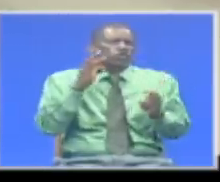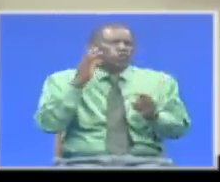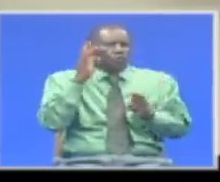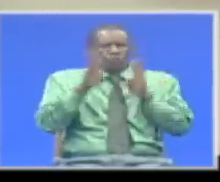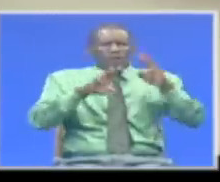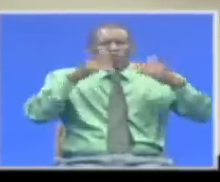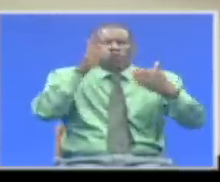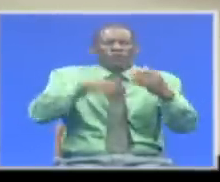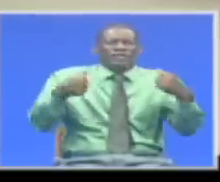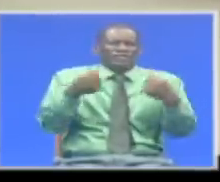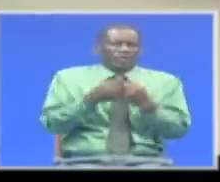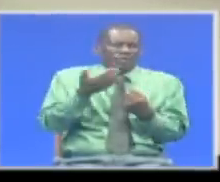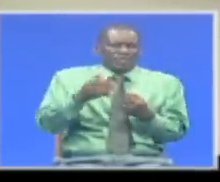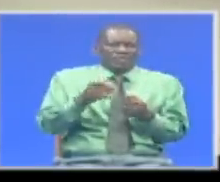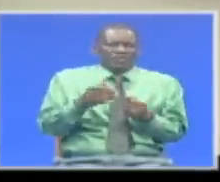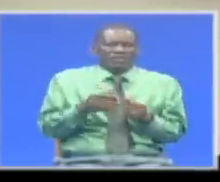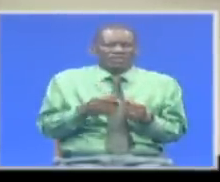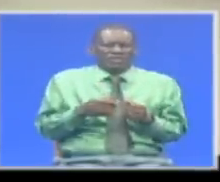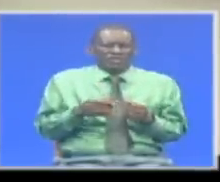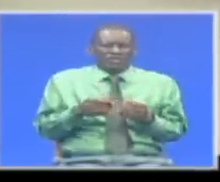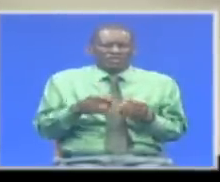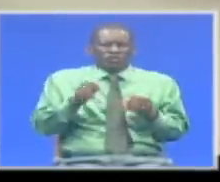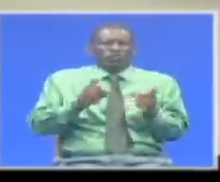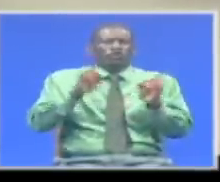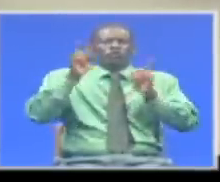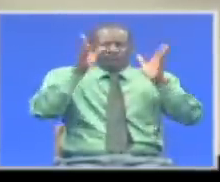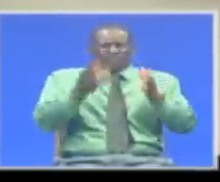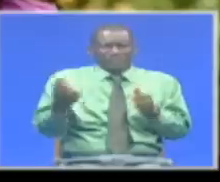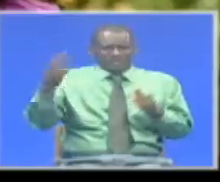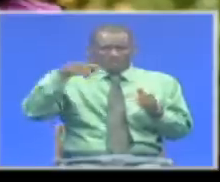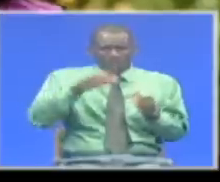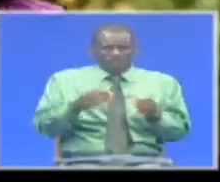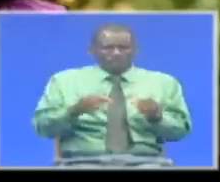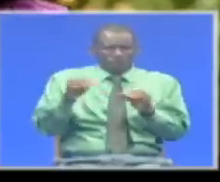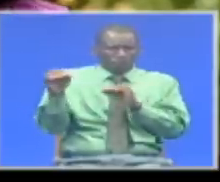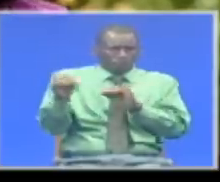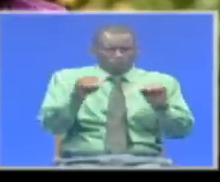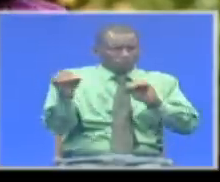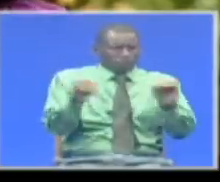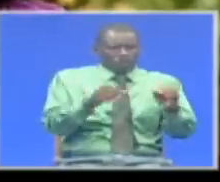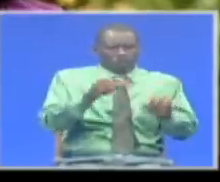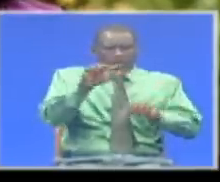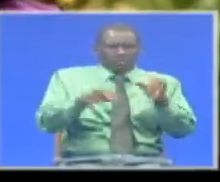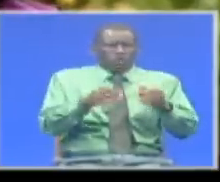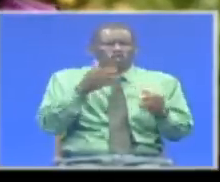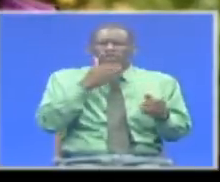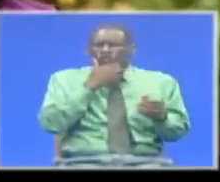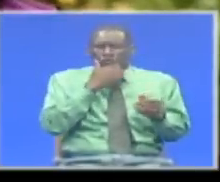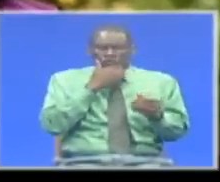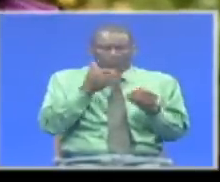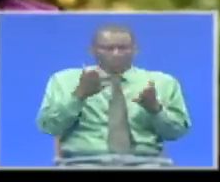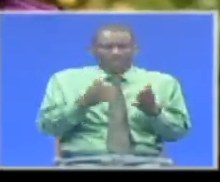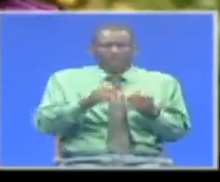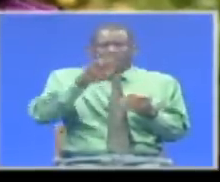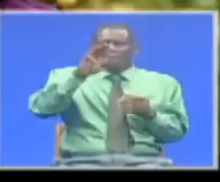ecological disaster. Tourists always come here for migration, mostly. And what is worrying most is that Mara River